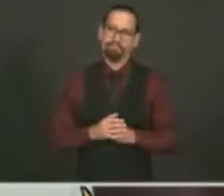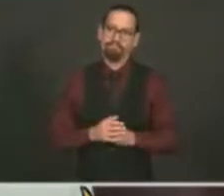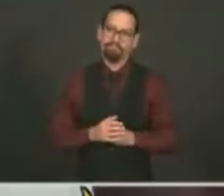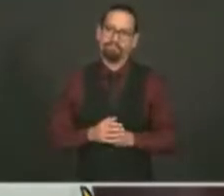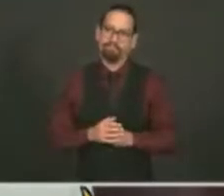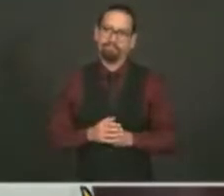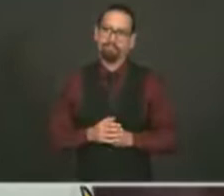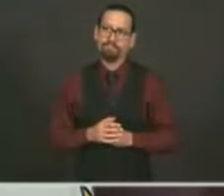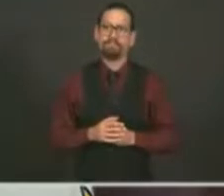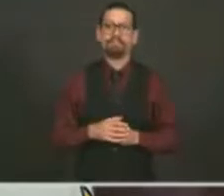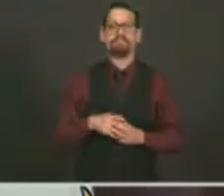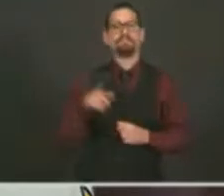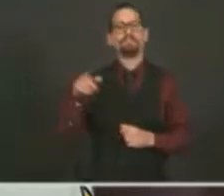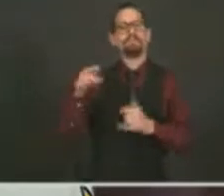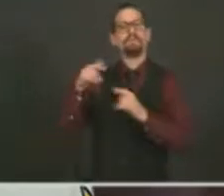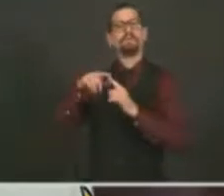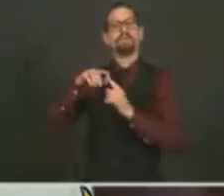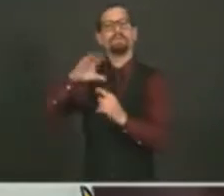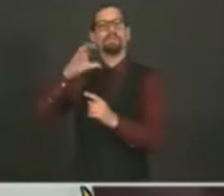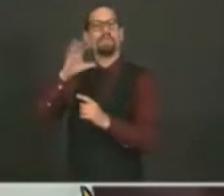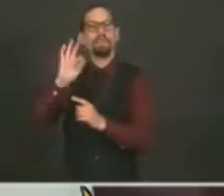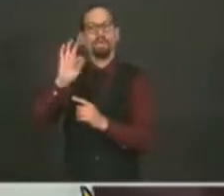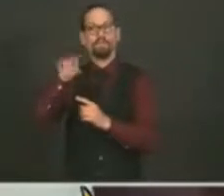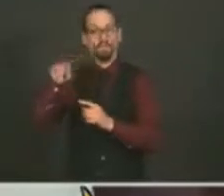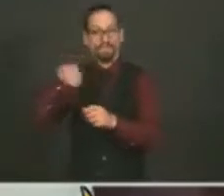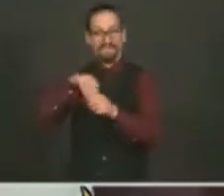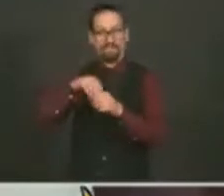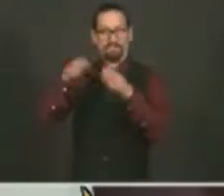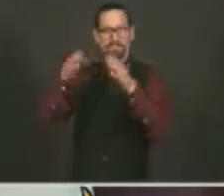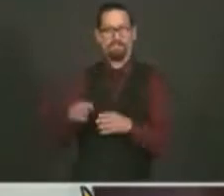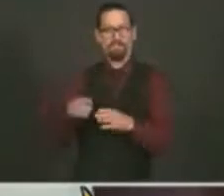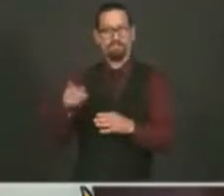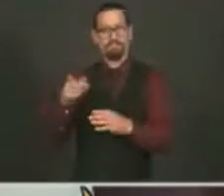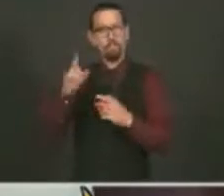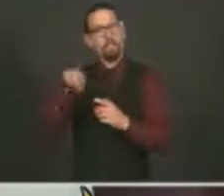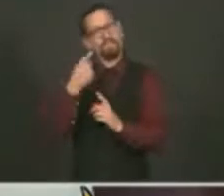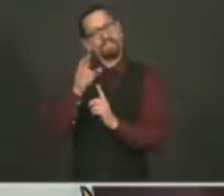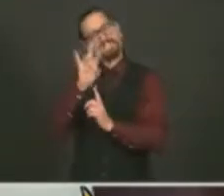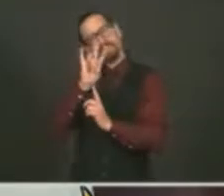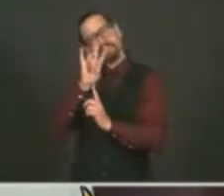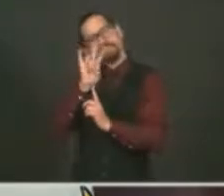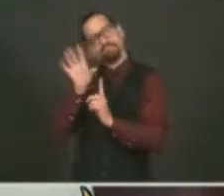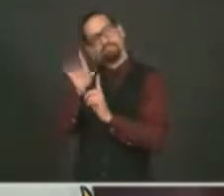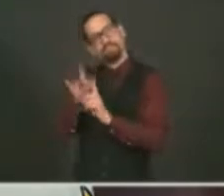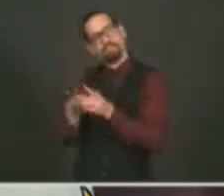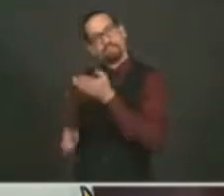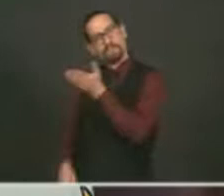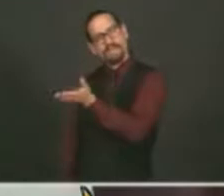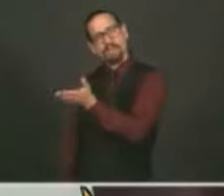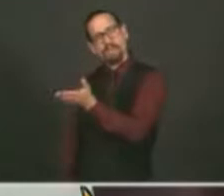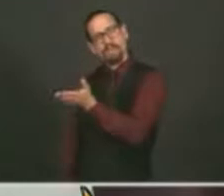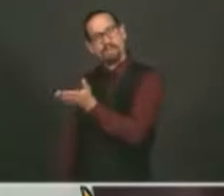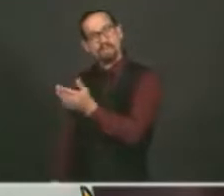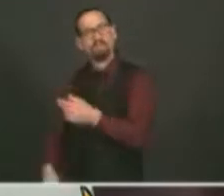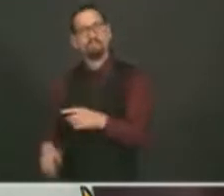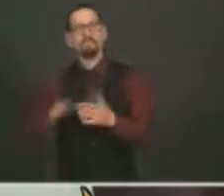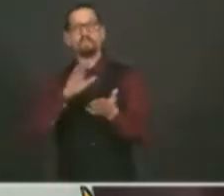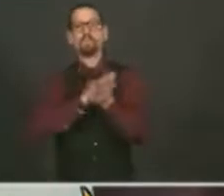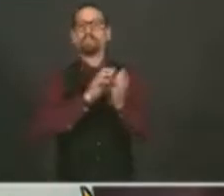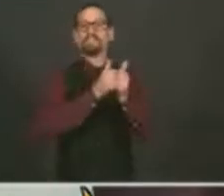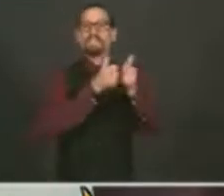cases associated with in-person learning and 9 cases associated with virtual learning. So